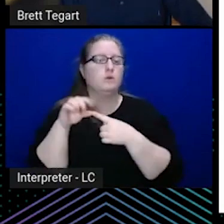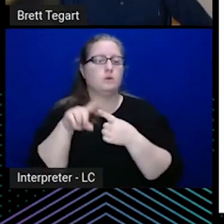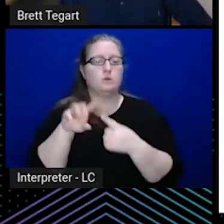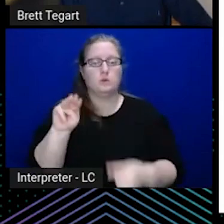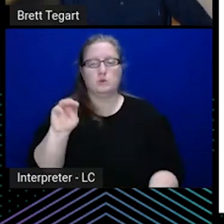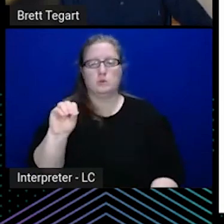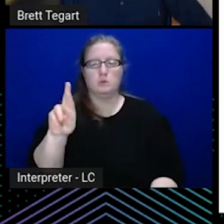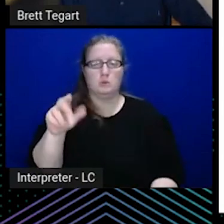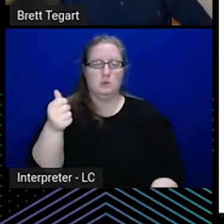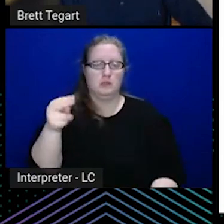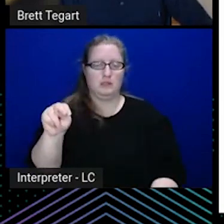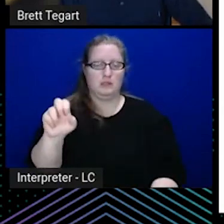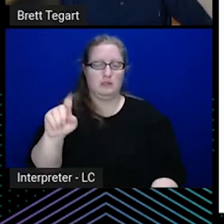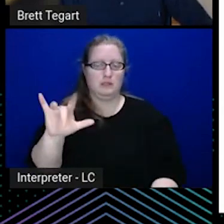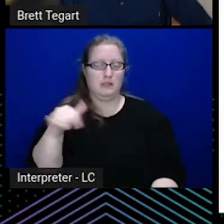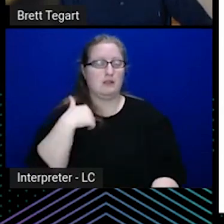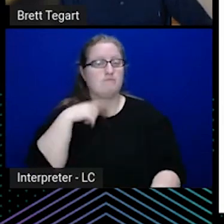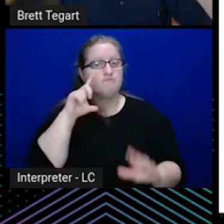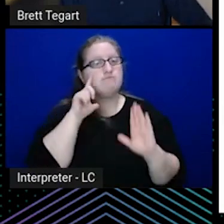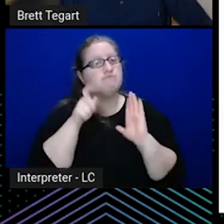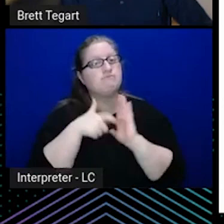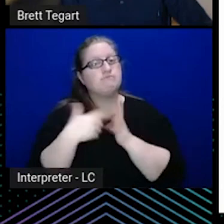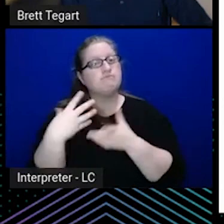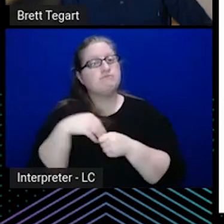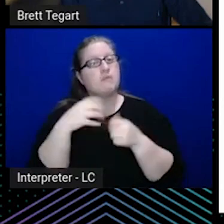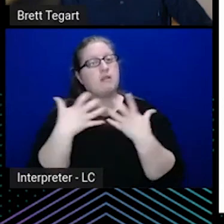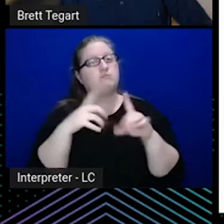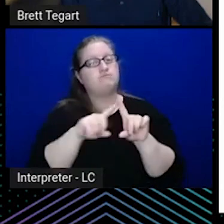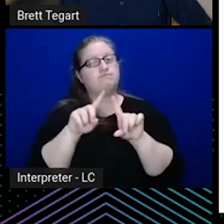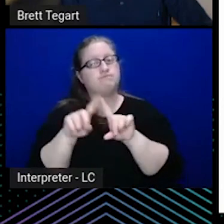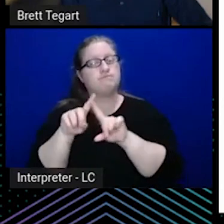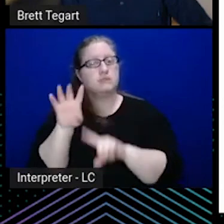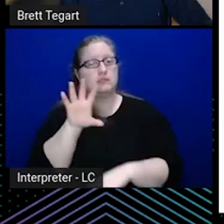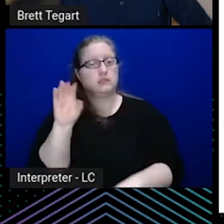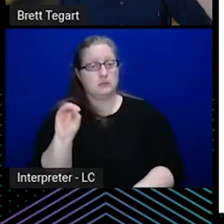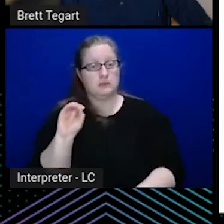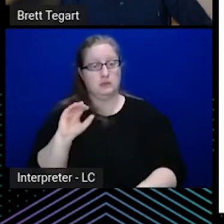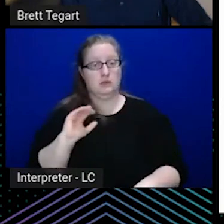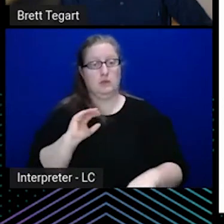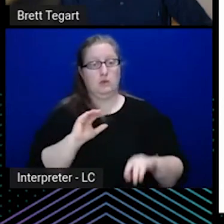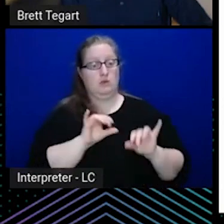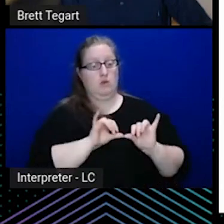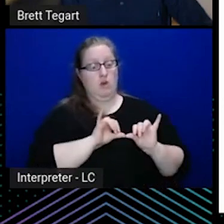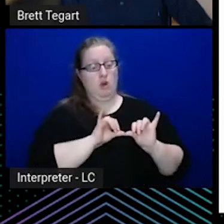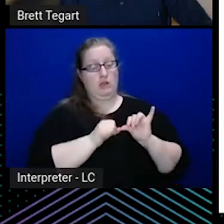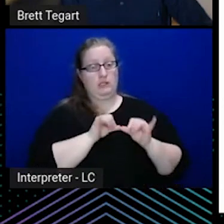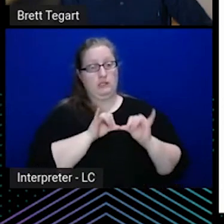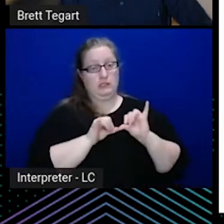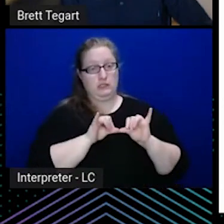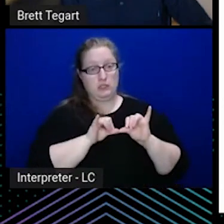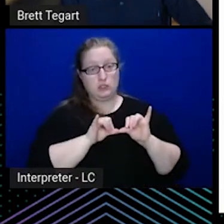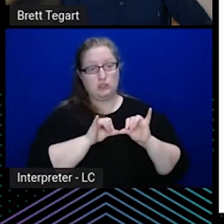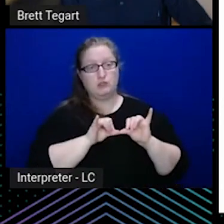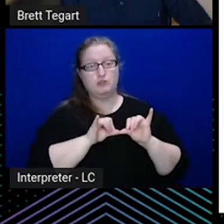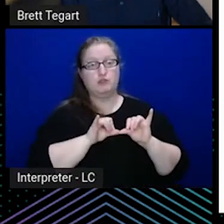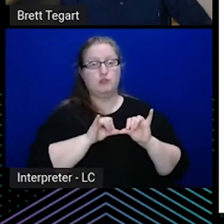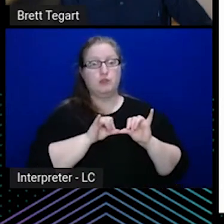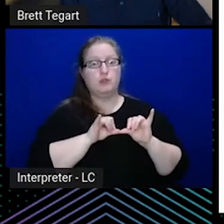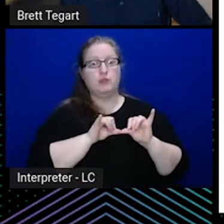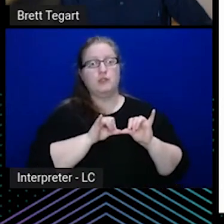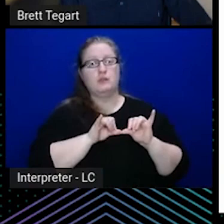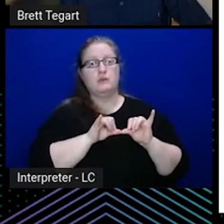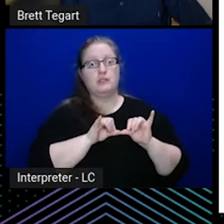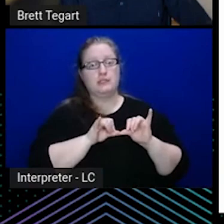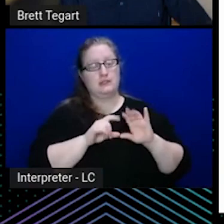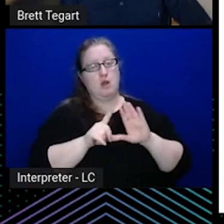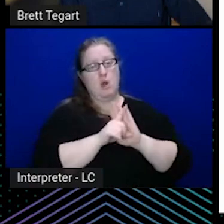other companies. Basically, we have taken an architecture, a layered approach to the architecture to try